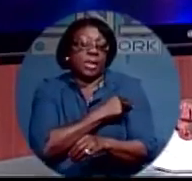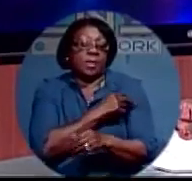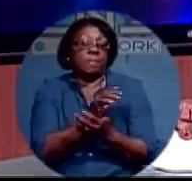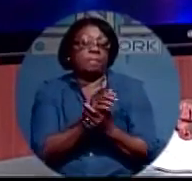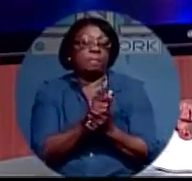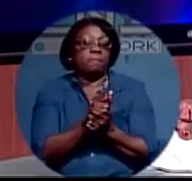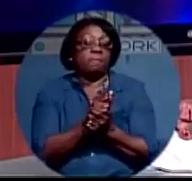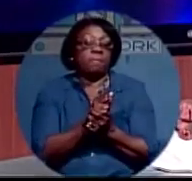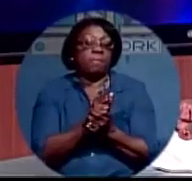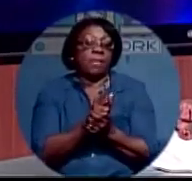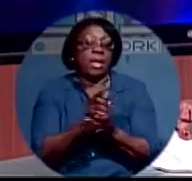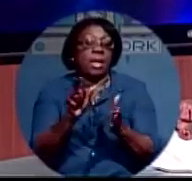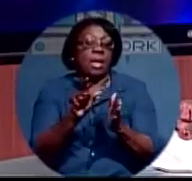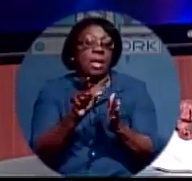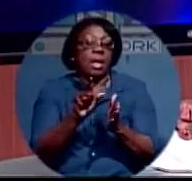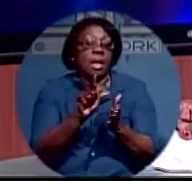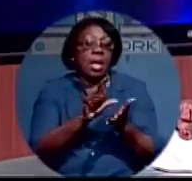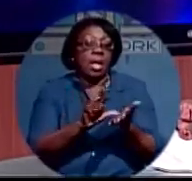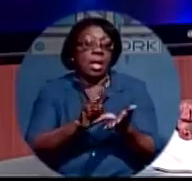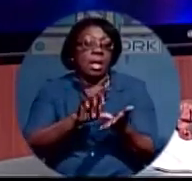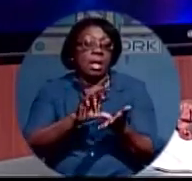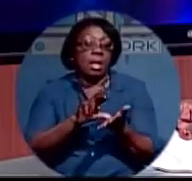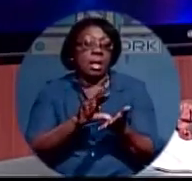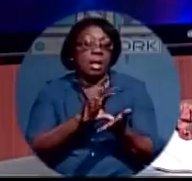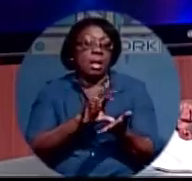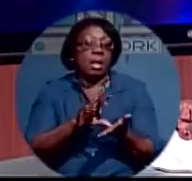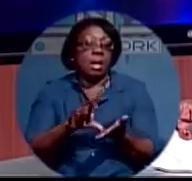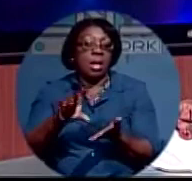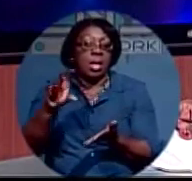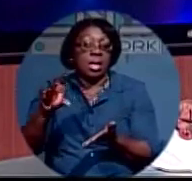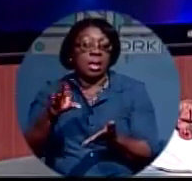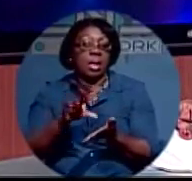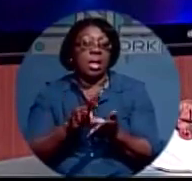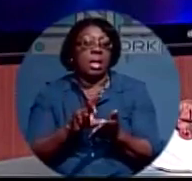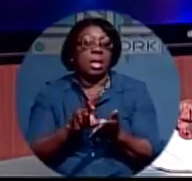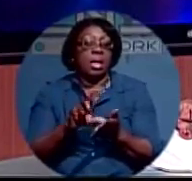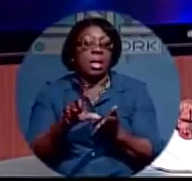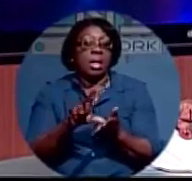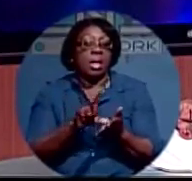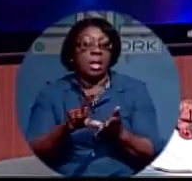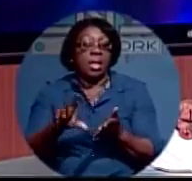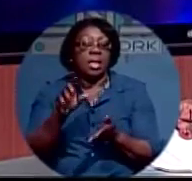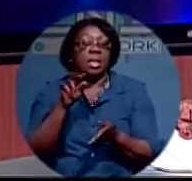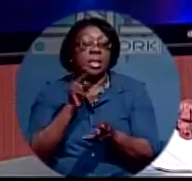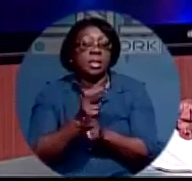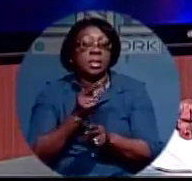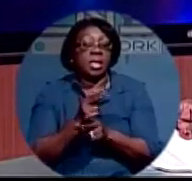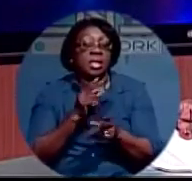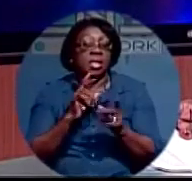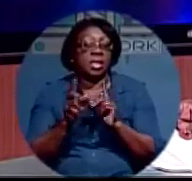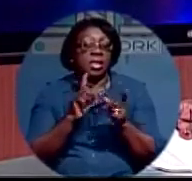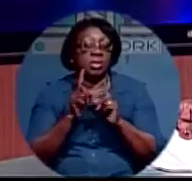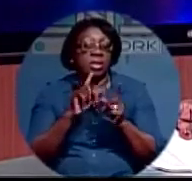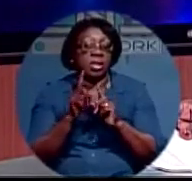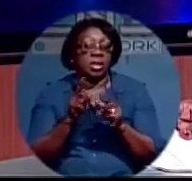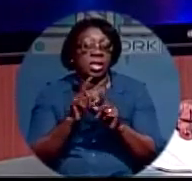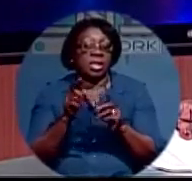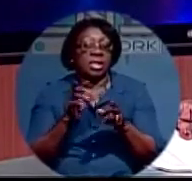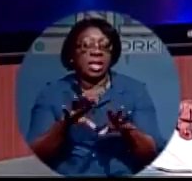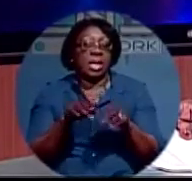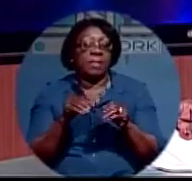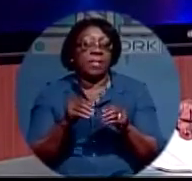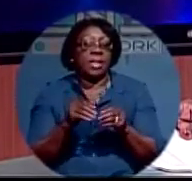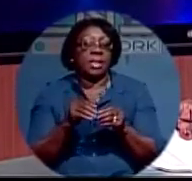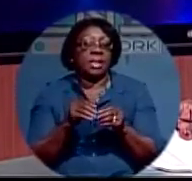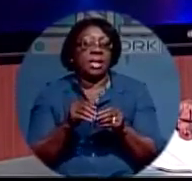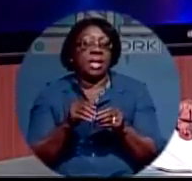Legal discussions taking place in the Sean Evans murder trial. 32-year-old Evans was gunned down back in 2007 at his